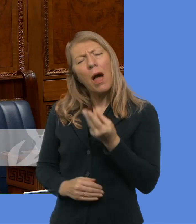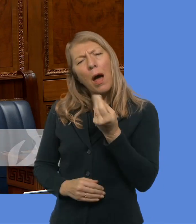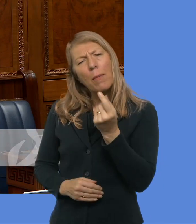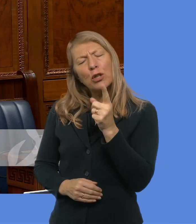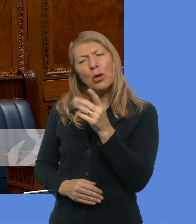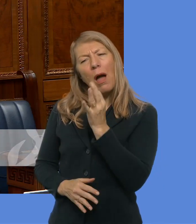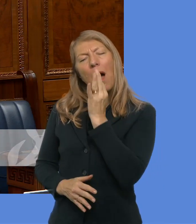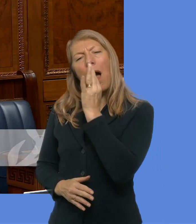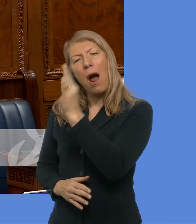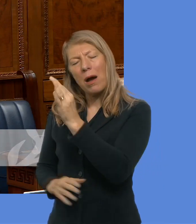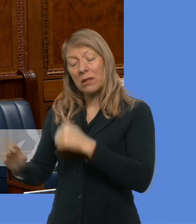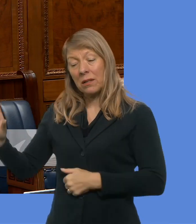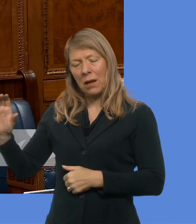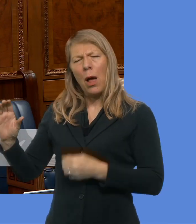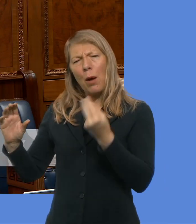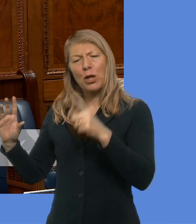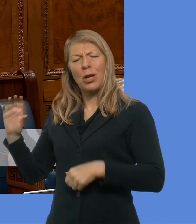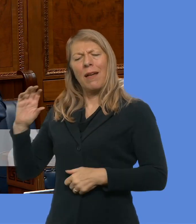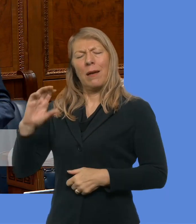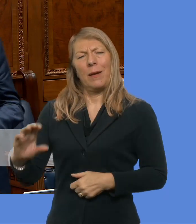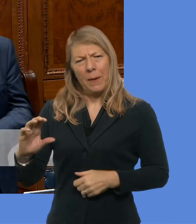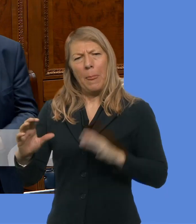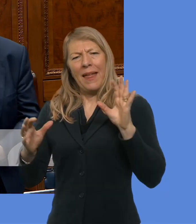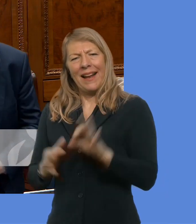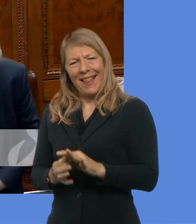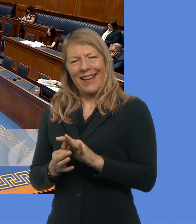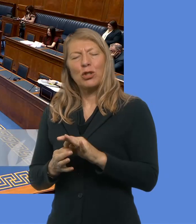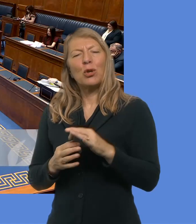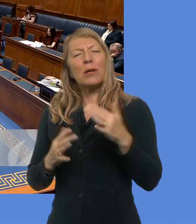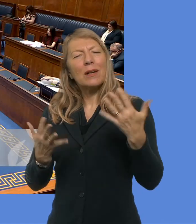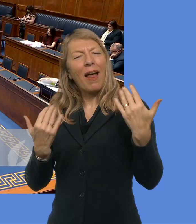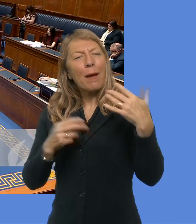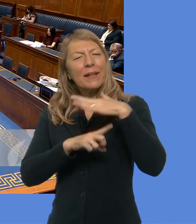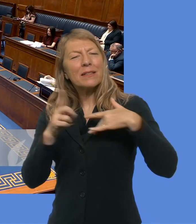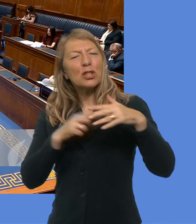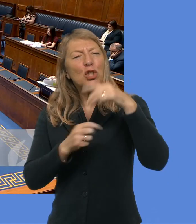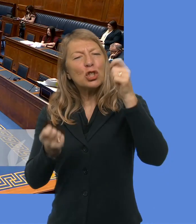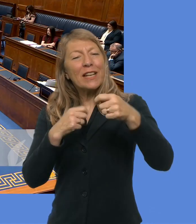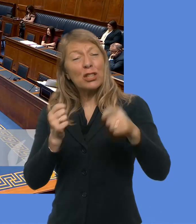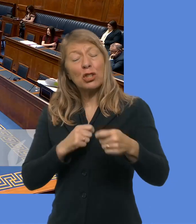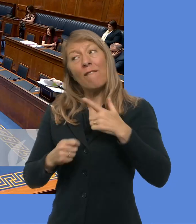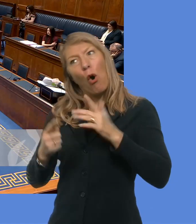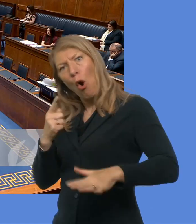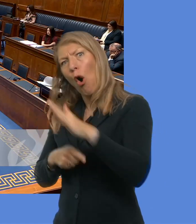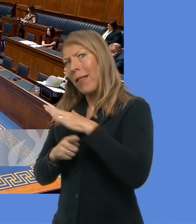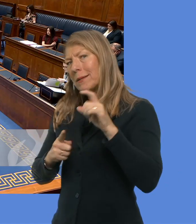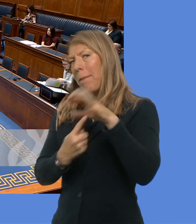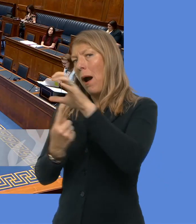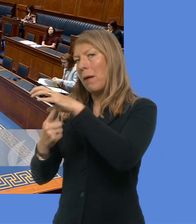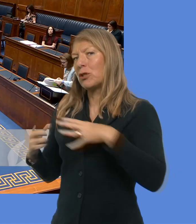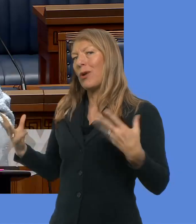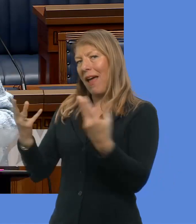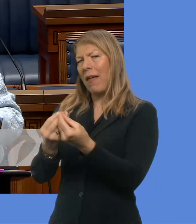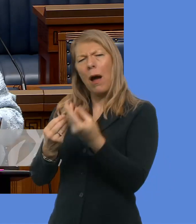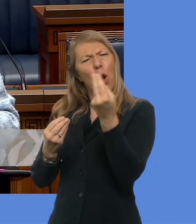combined departments in relation to climate change in the period of the budget? Minister. I am not